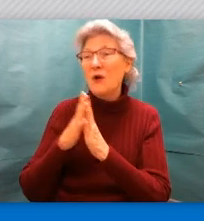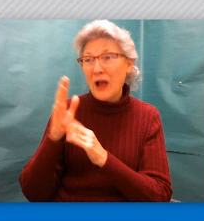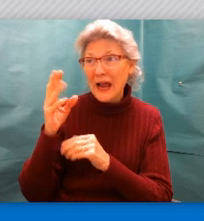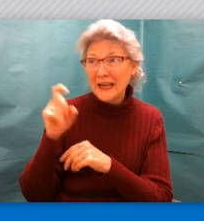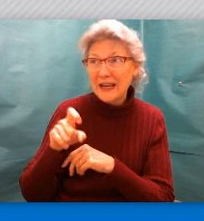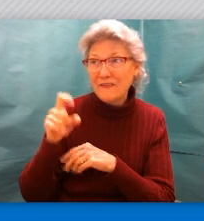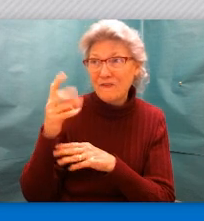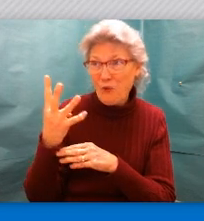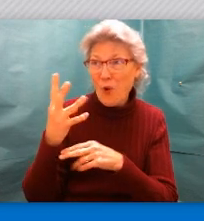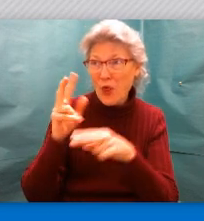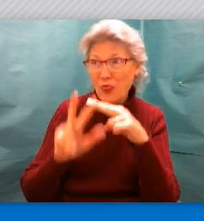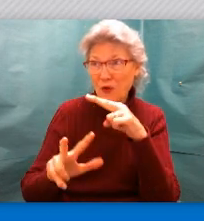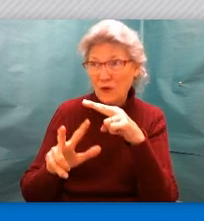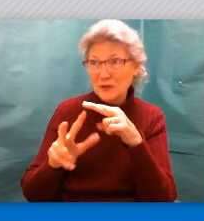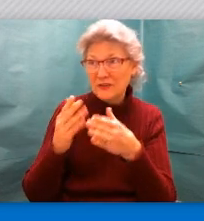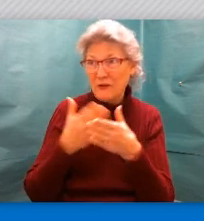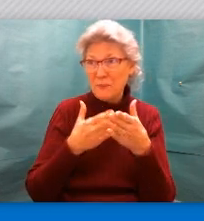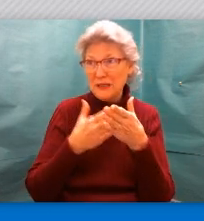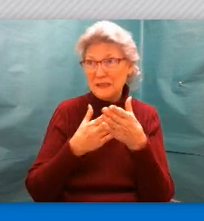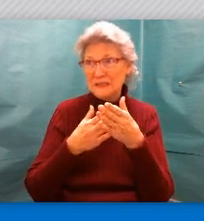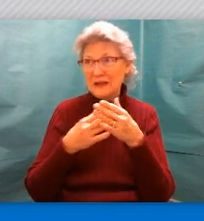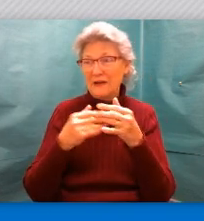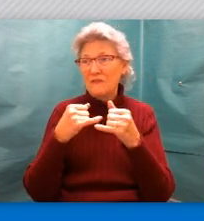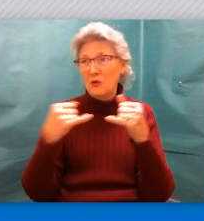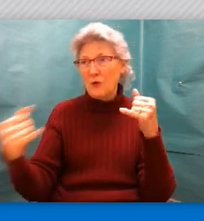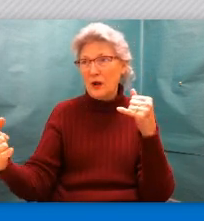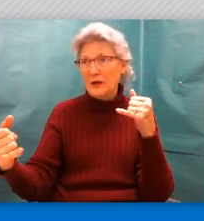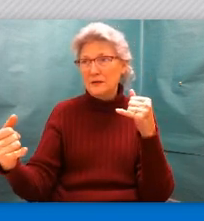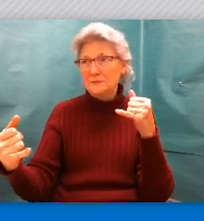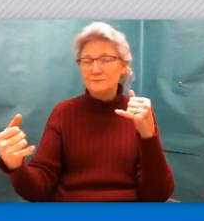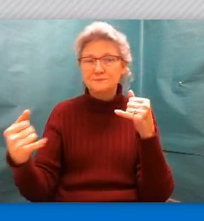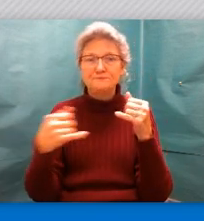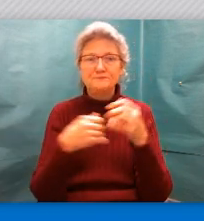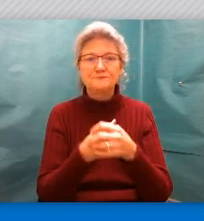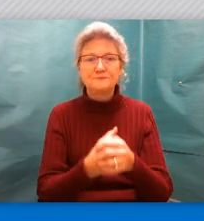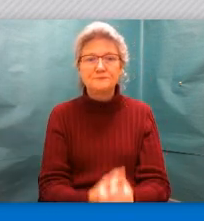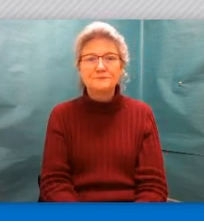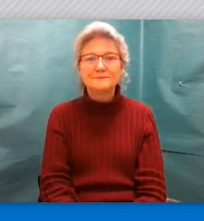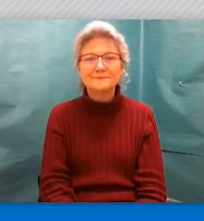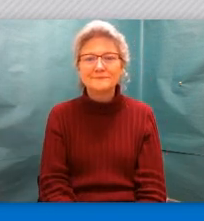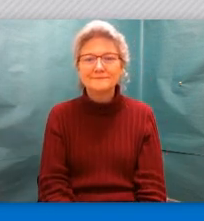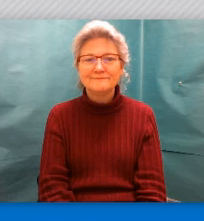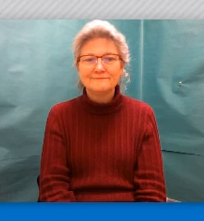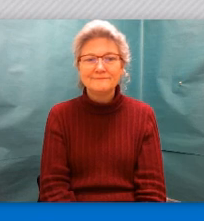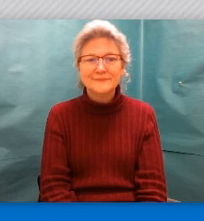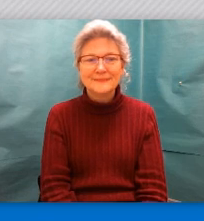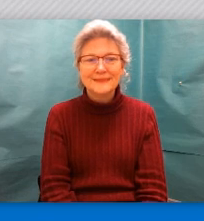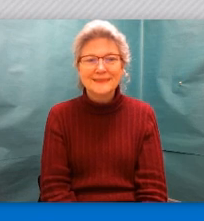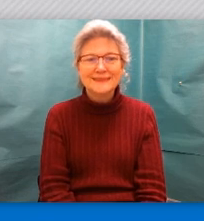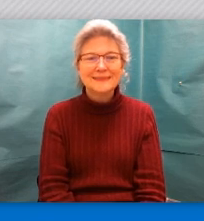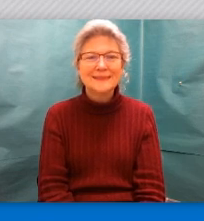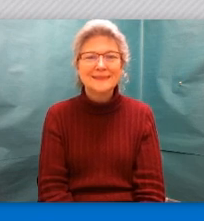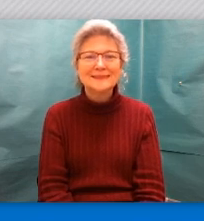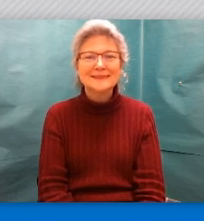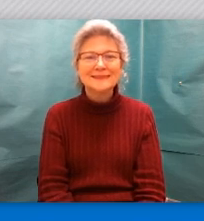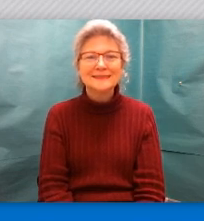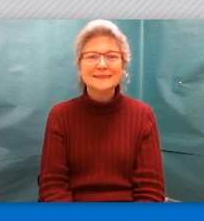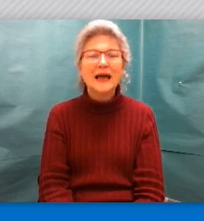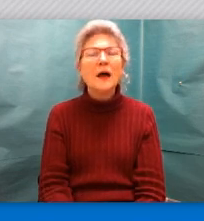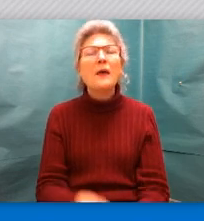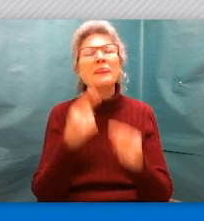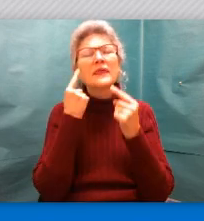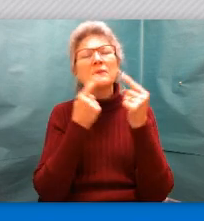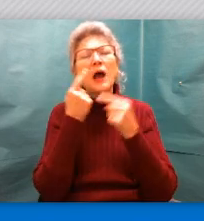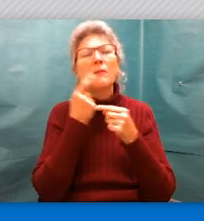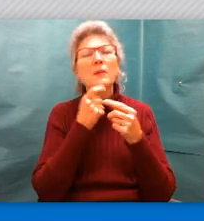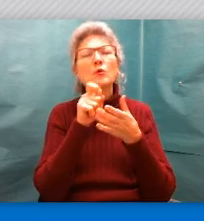thirds of a piece of 4 thirds of a yard of a piece of thread. So I need to think about how I'm